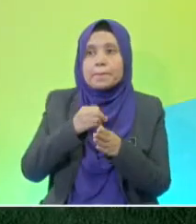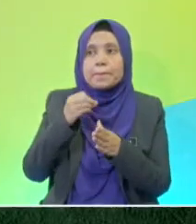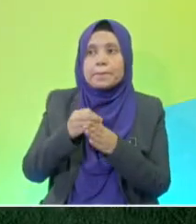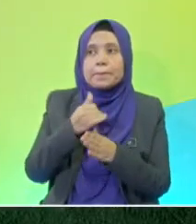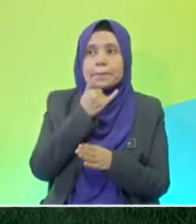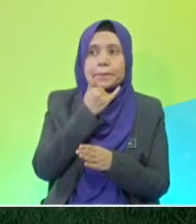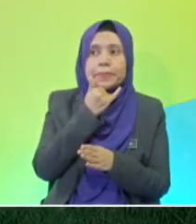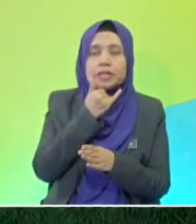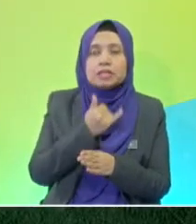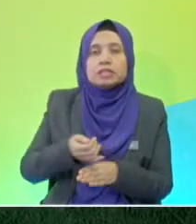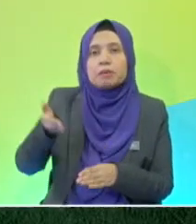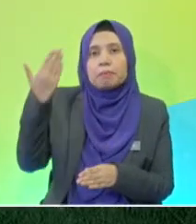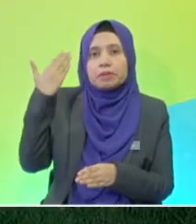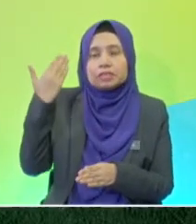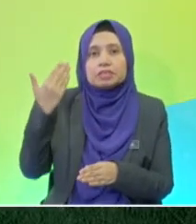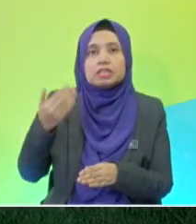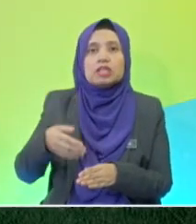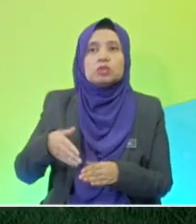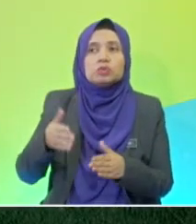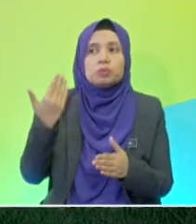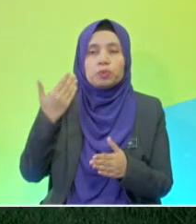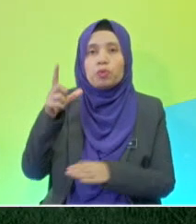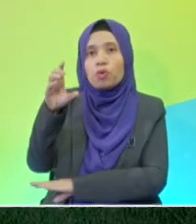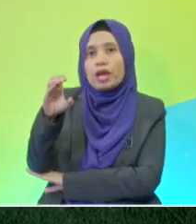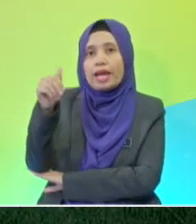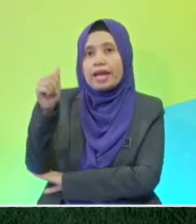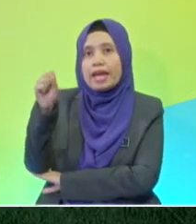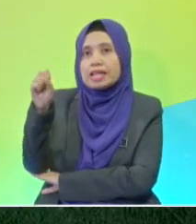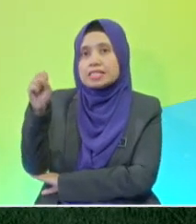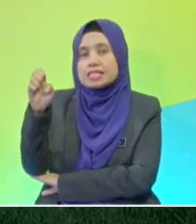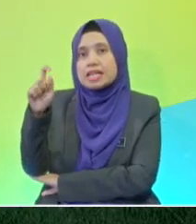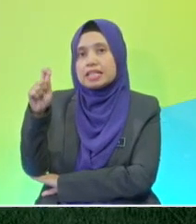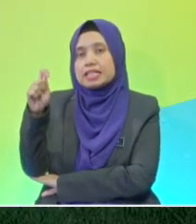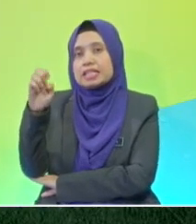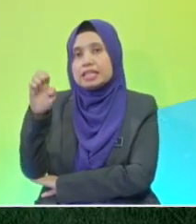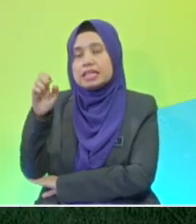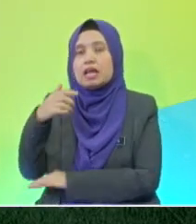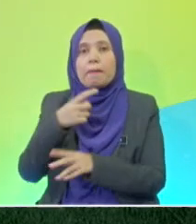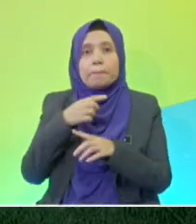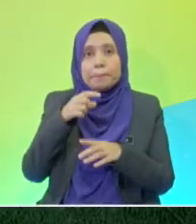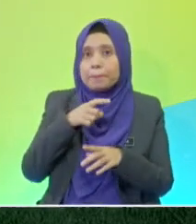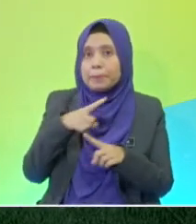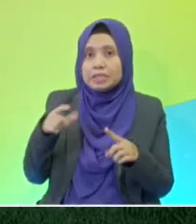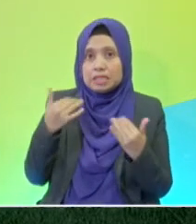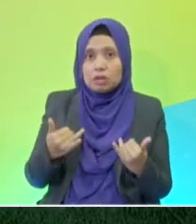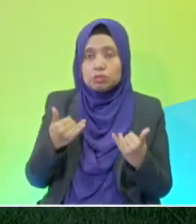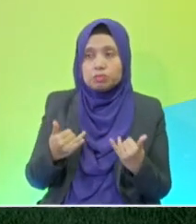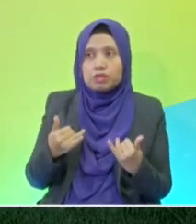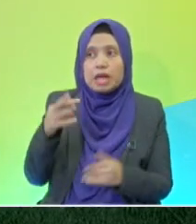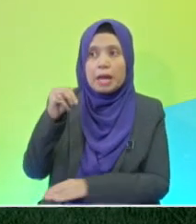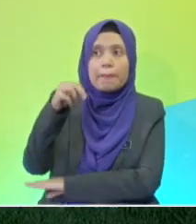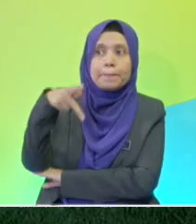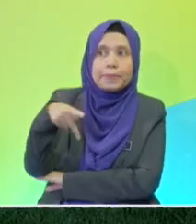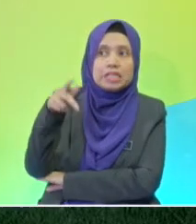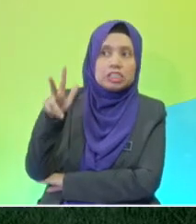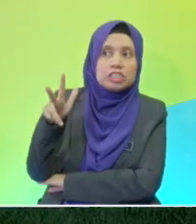see. In the past, people listened to songs from a cassette. They had to buy cassettes every time a new album was released. Just like me before when